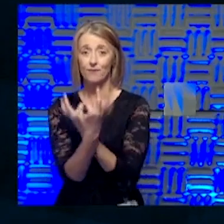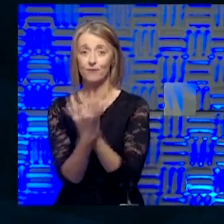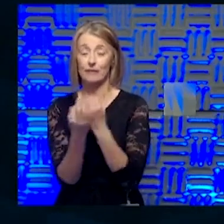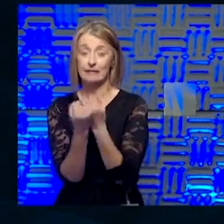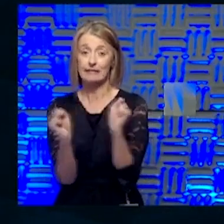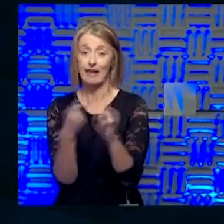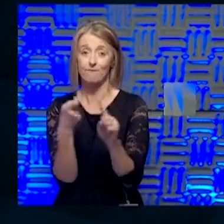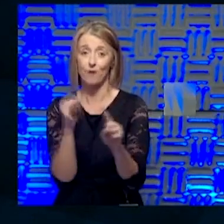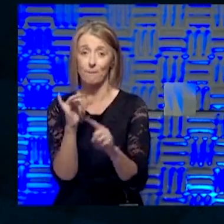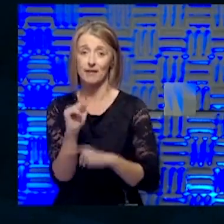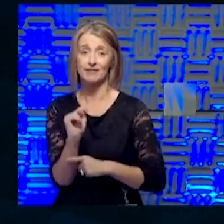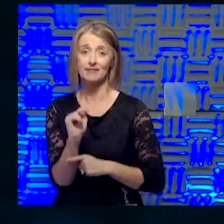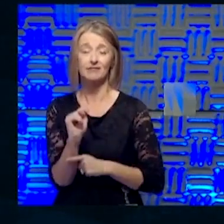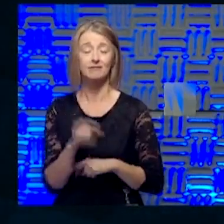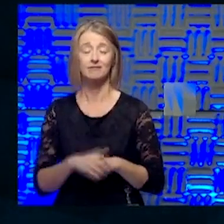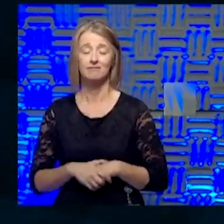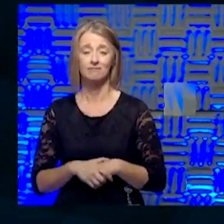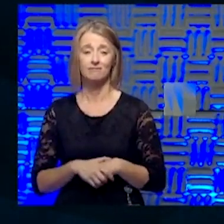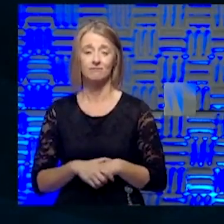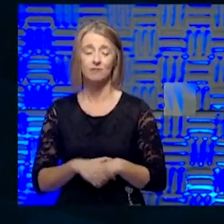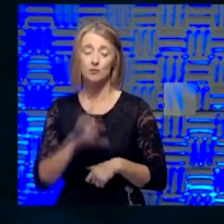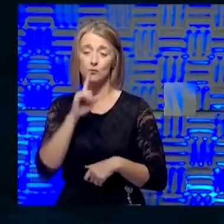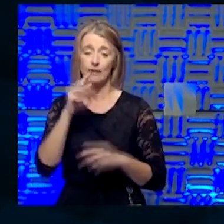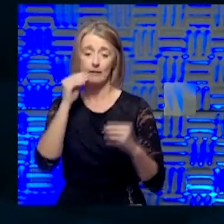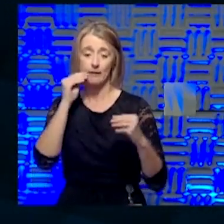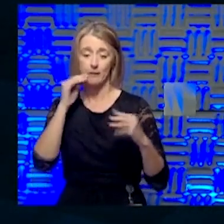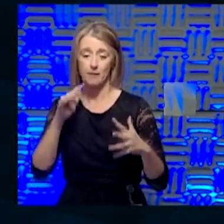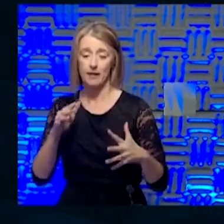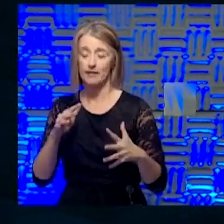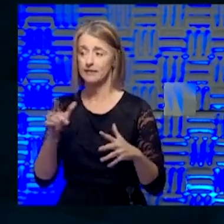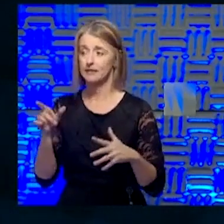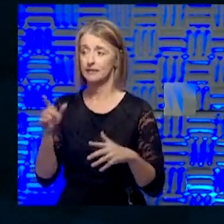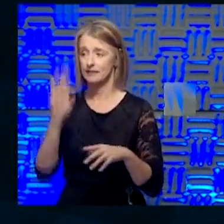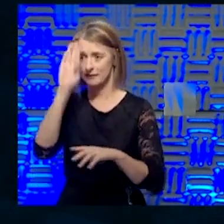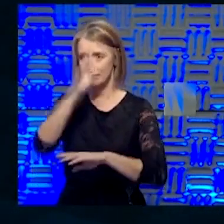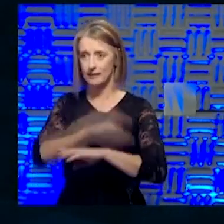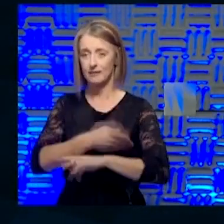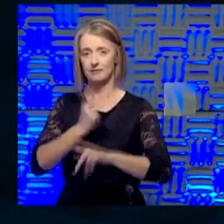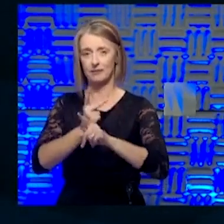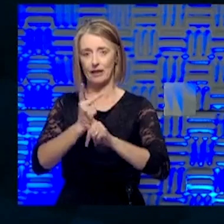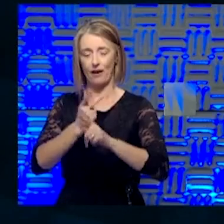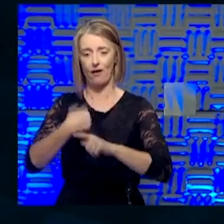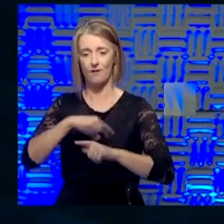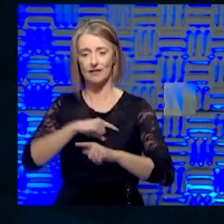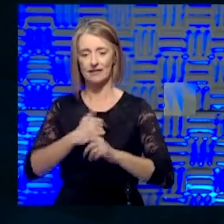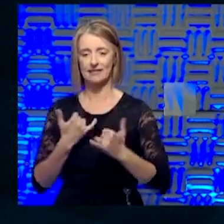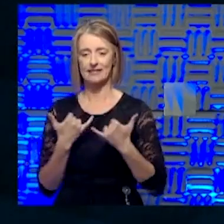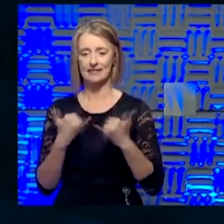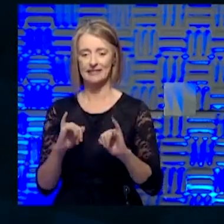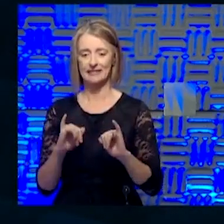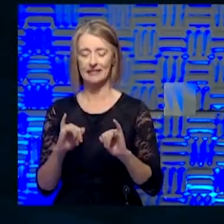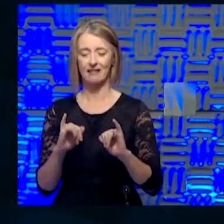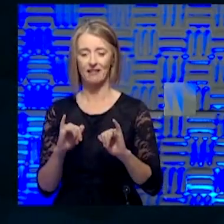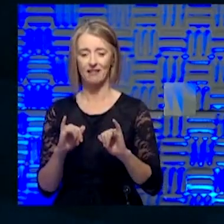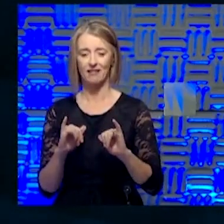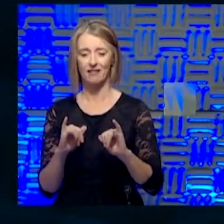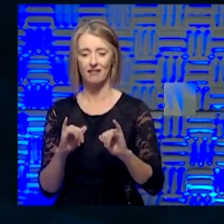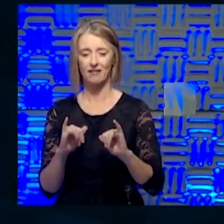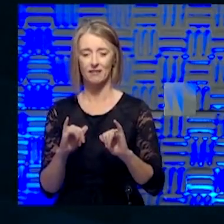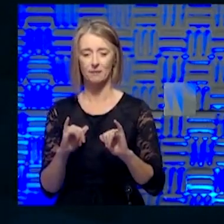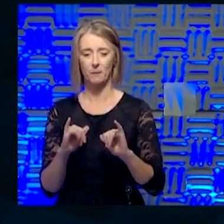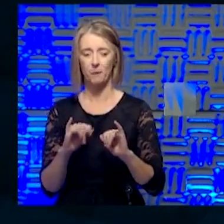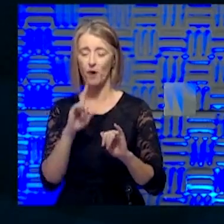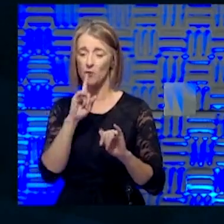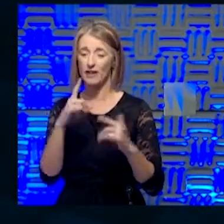my husband, and it was just such a blessing how he took care of us, and he's still been pretty